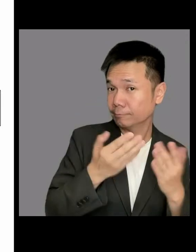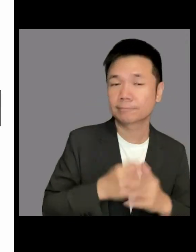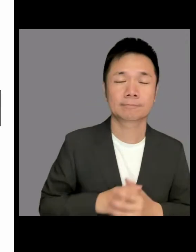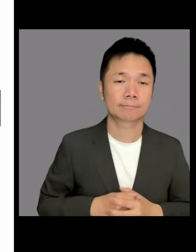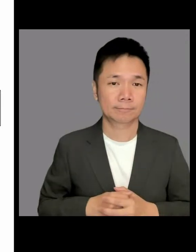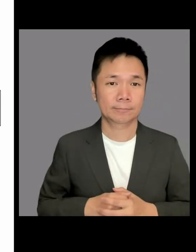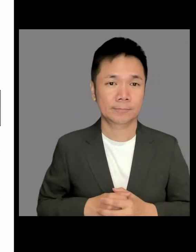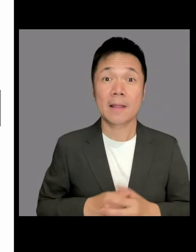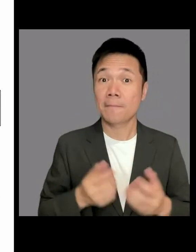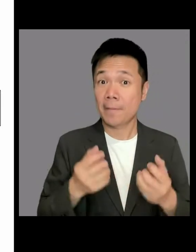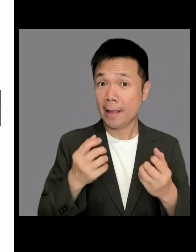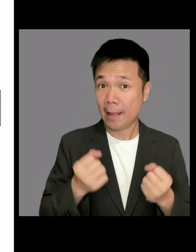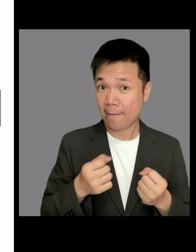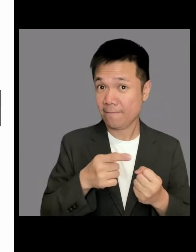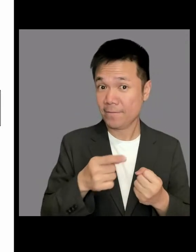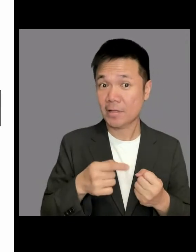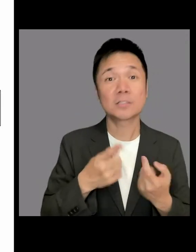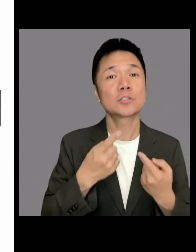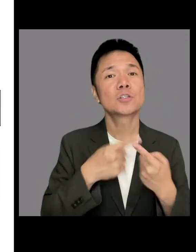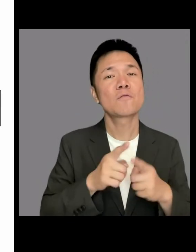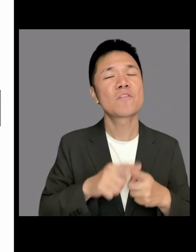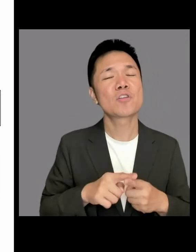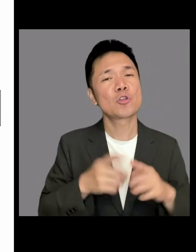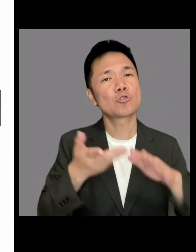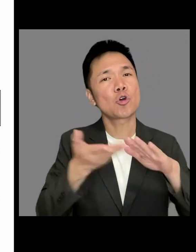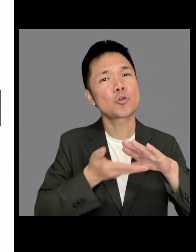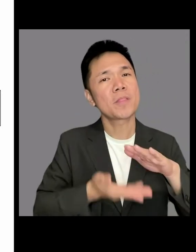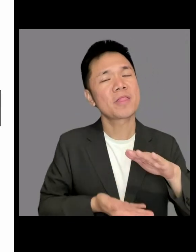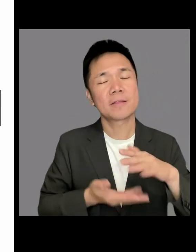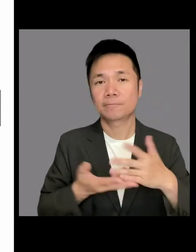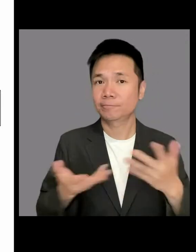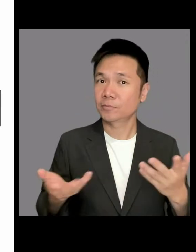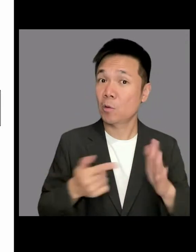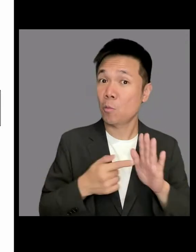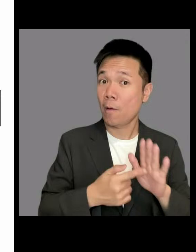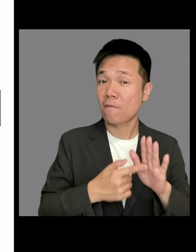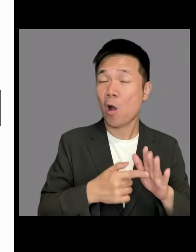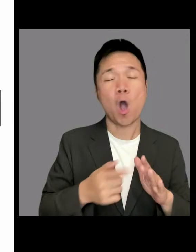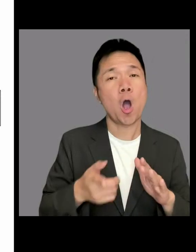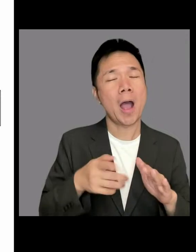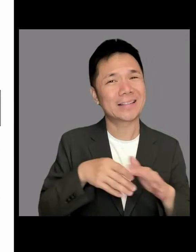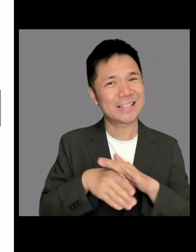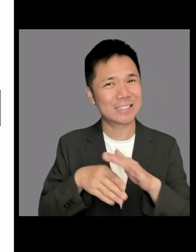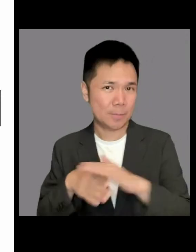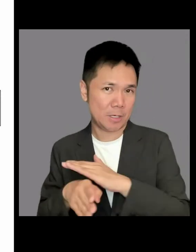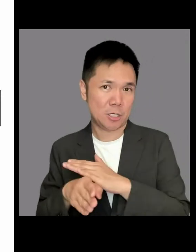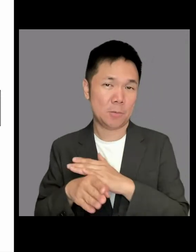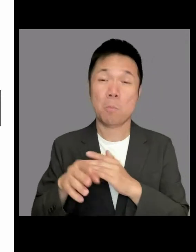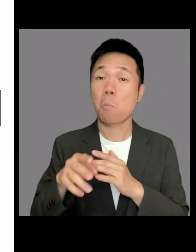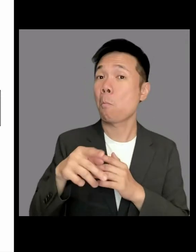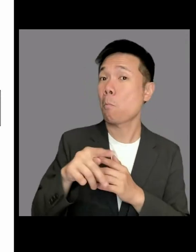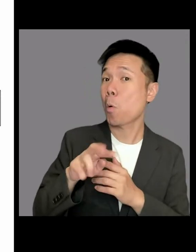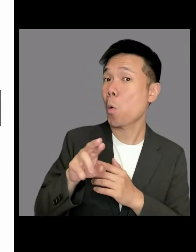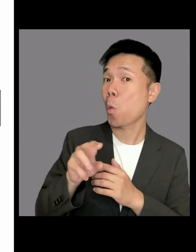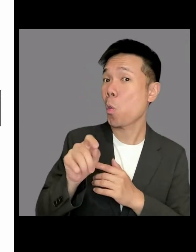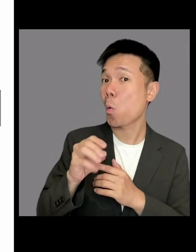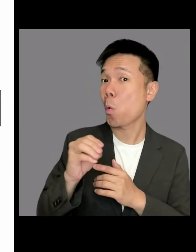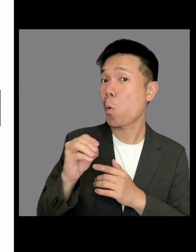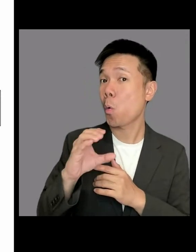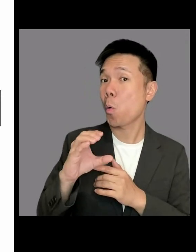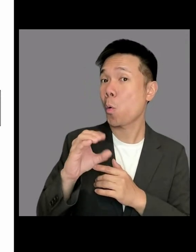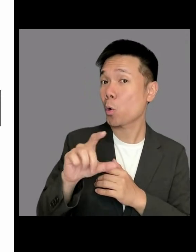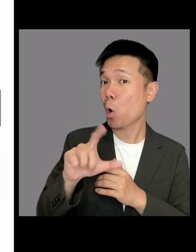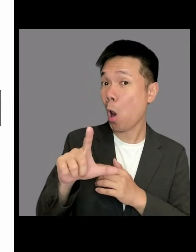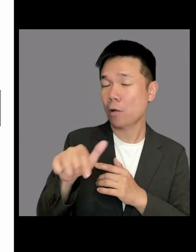is also a lot of documentation about the accessibility protocol used on